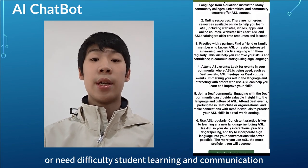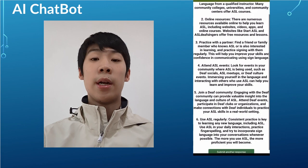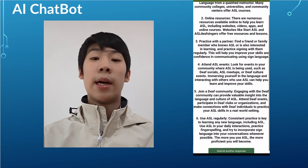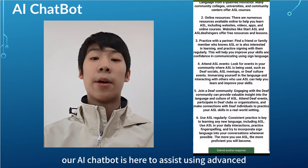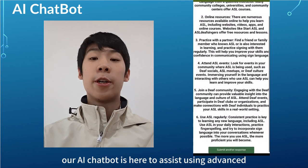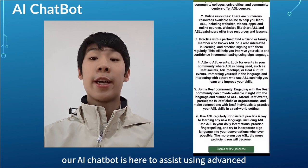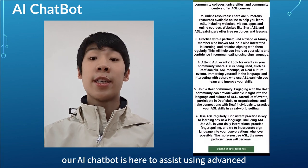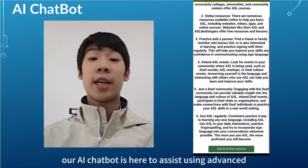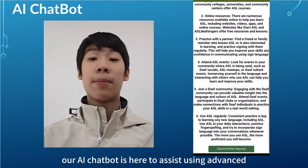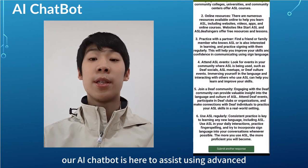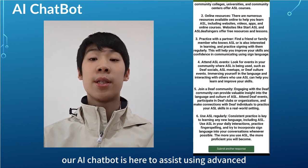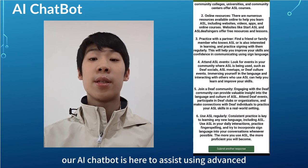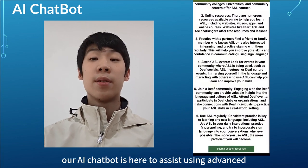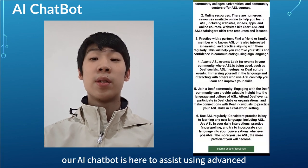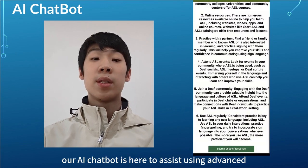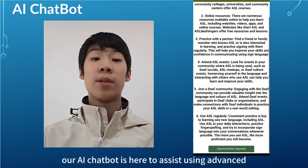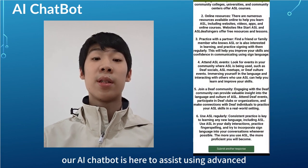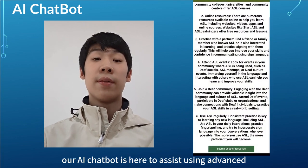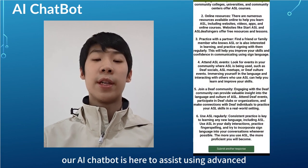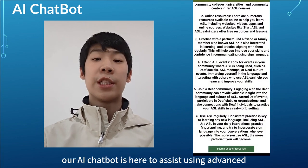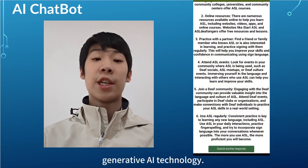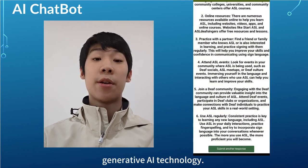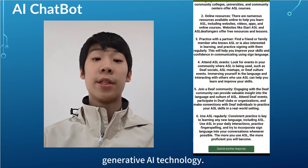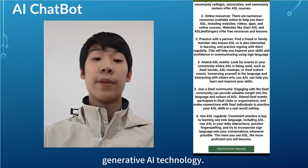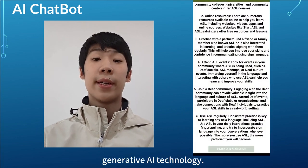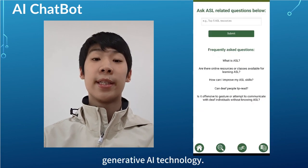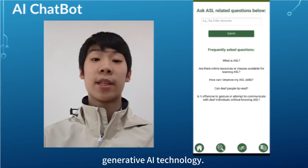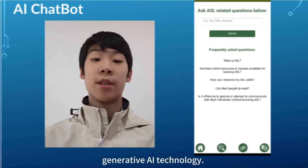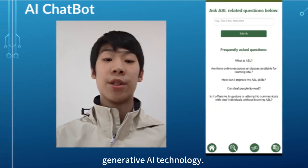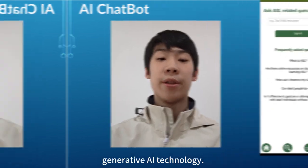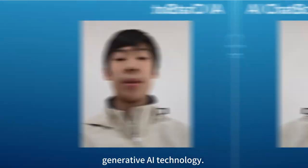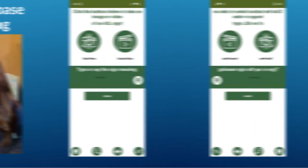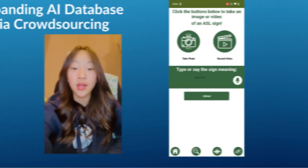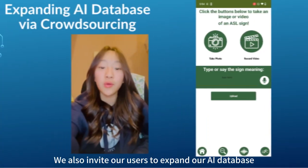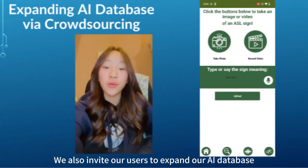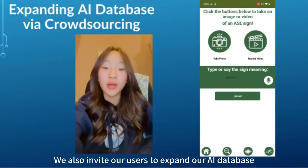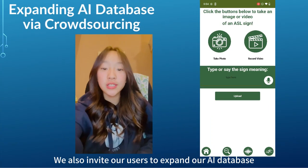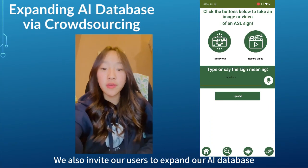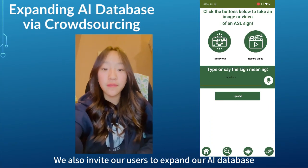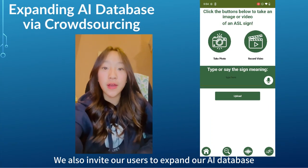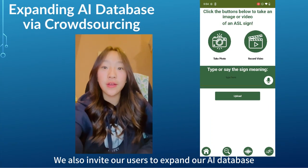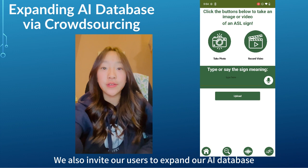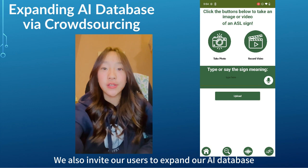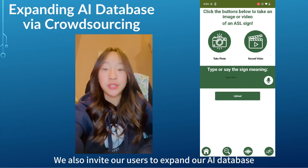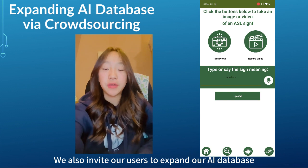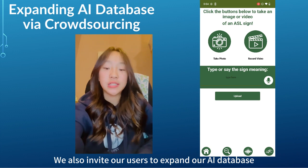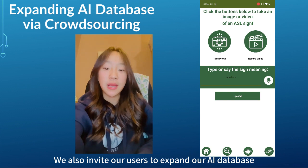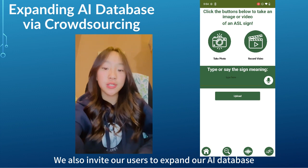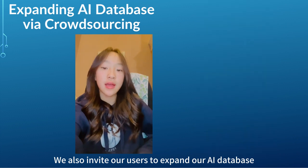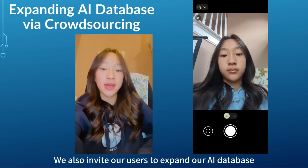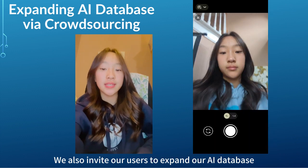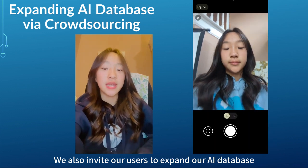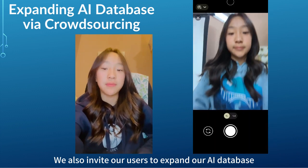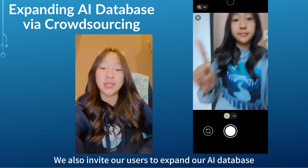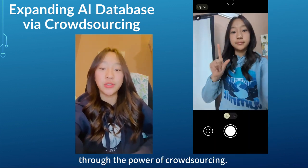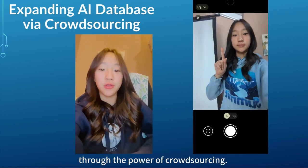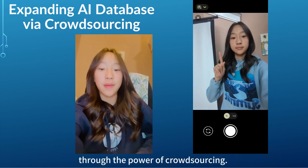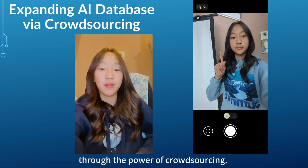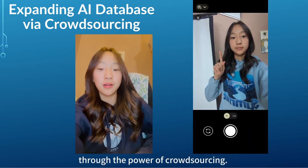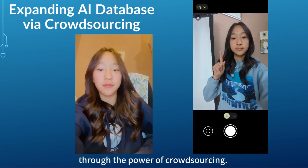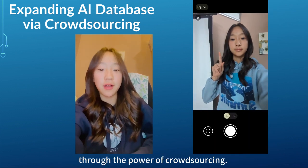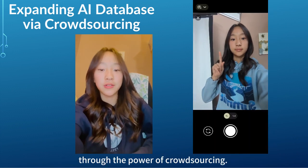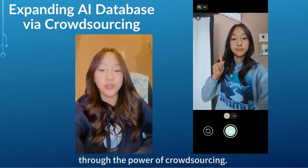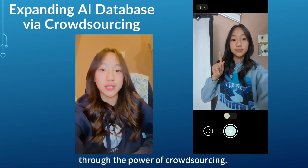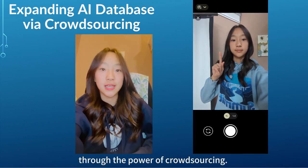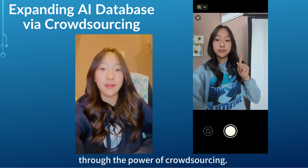communication, our AI chatbot is here to assist using advanced generative AI technology. We also invite our users to expand our AI database through the